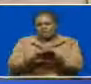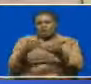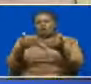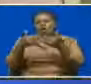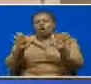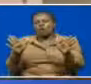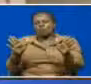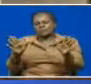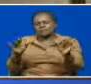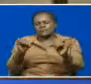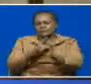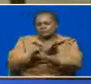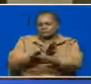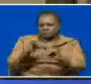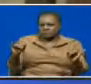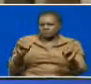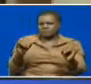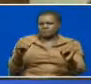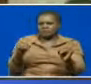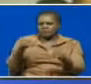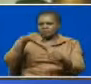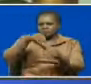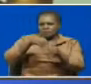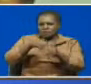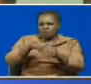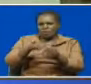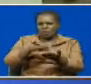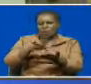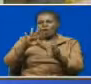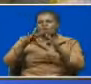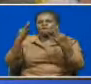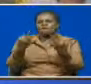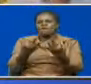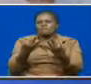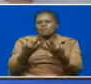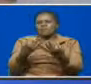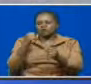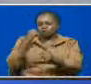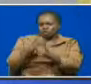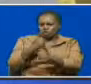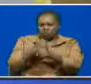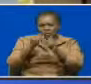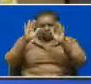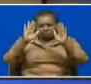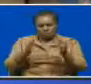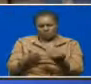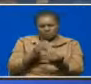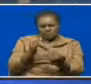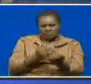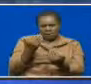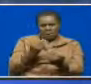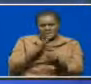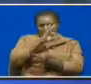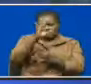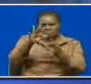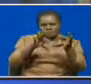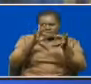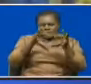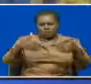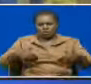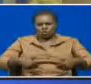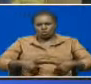openness, transparency, and engaging in more deliberate family time may be the key to raising the perfect